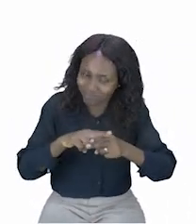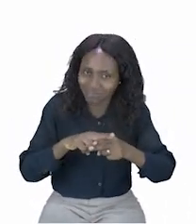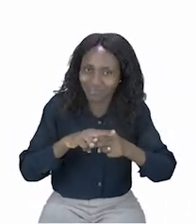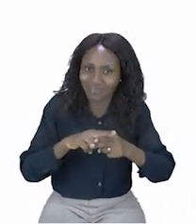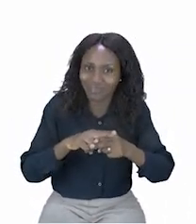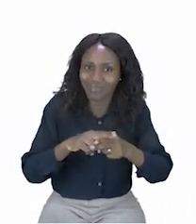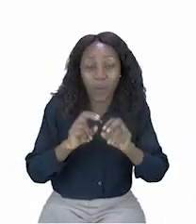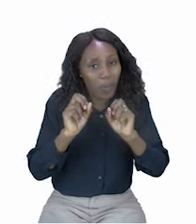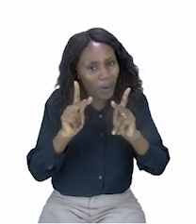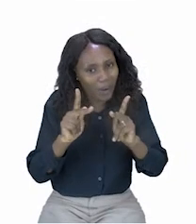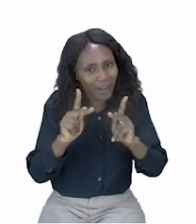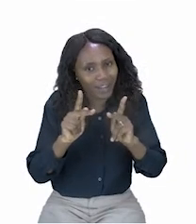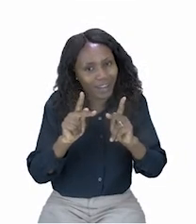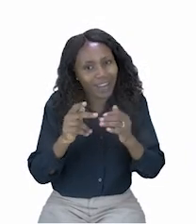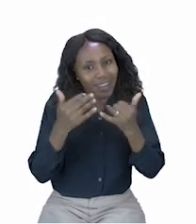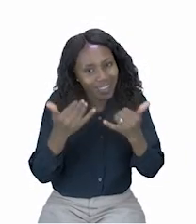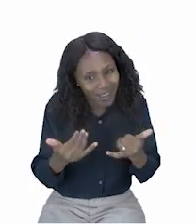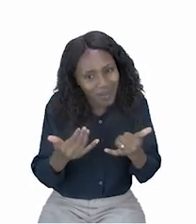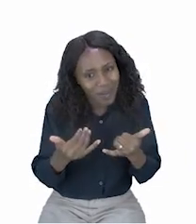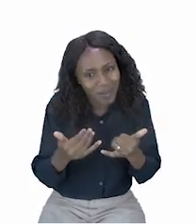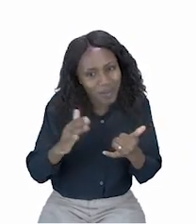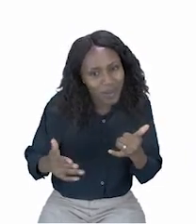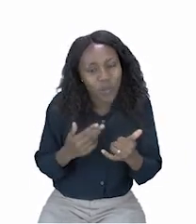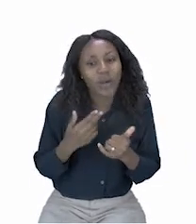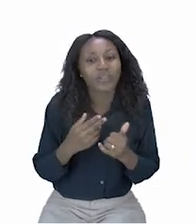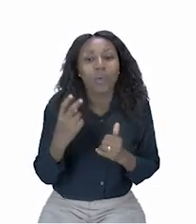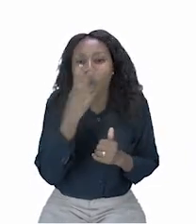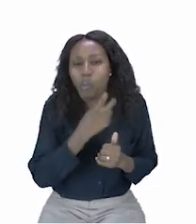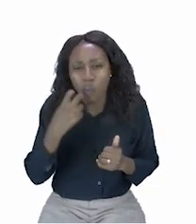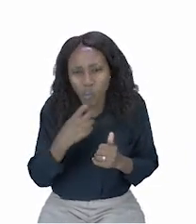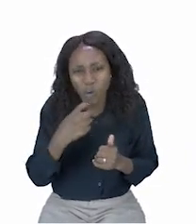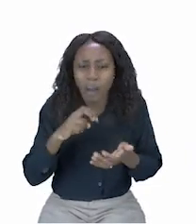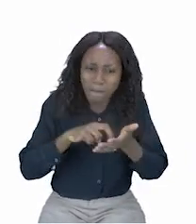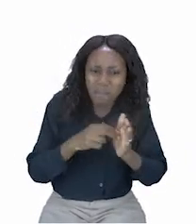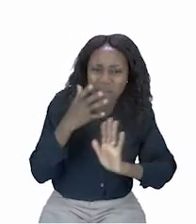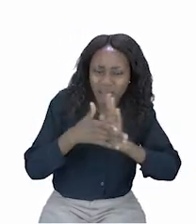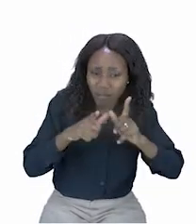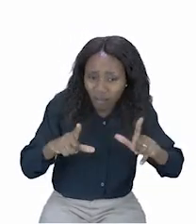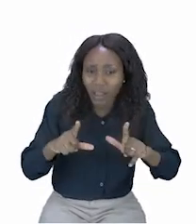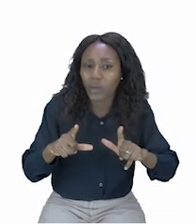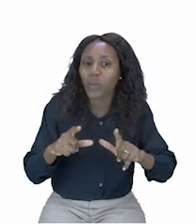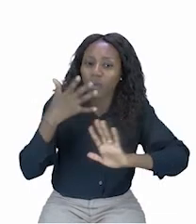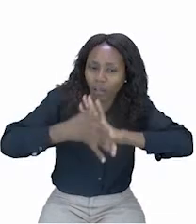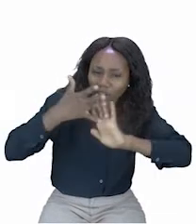Let's make sure also that when we are pronouncing our words, we say them